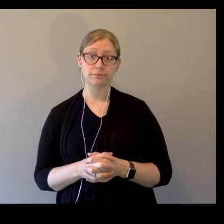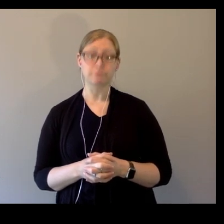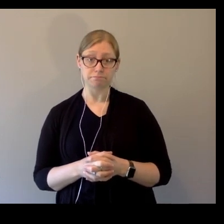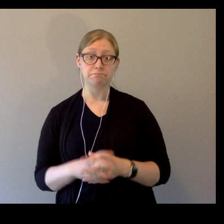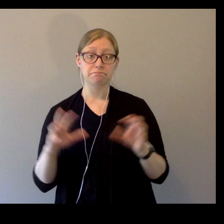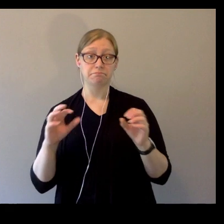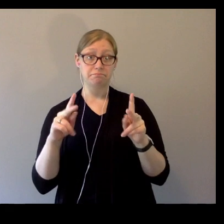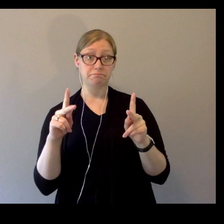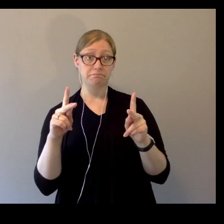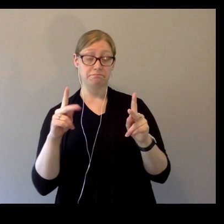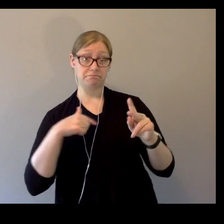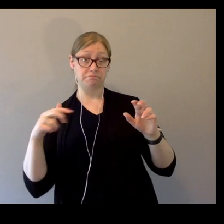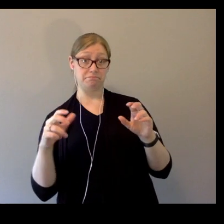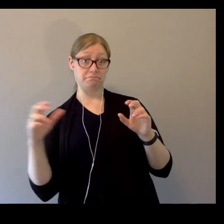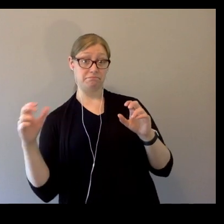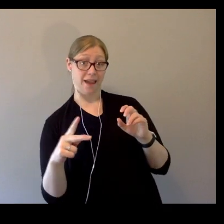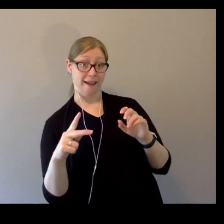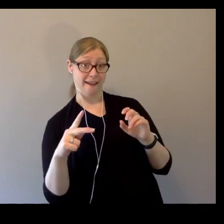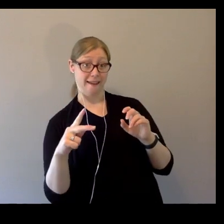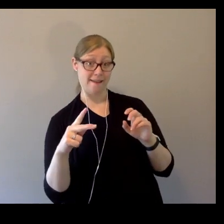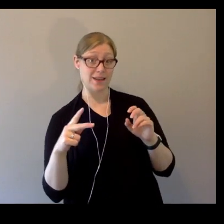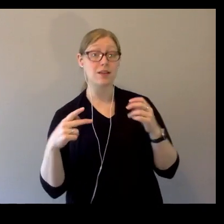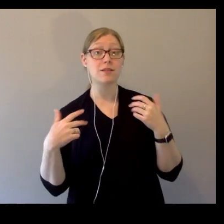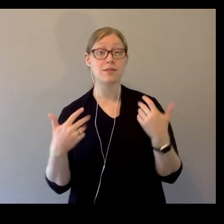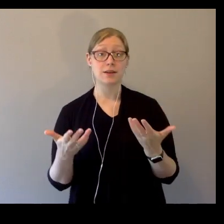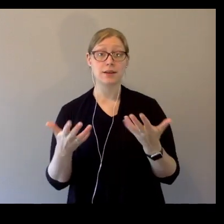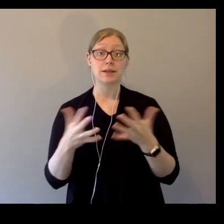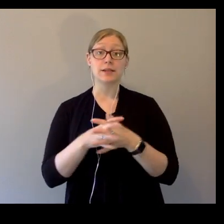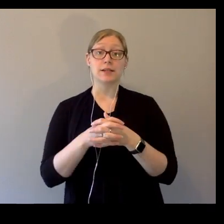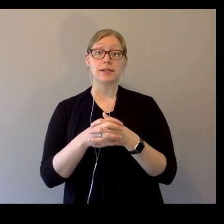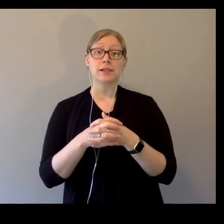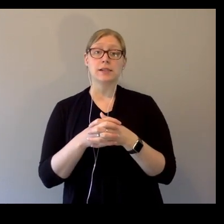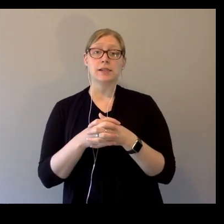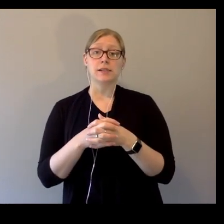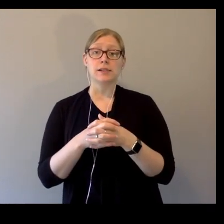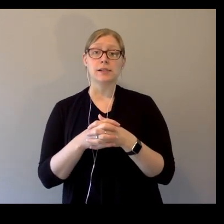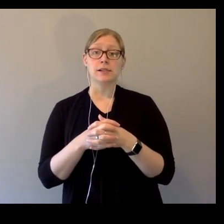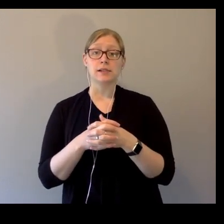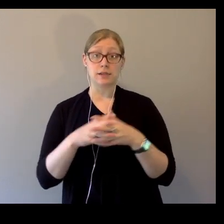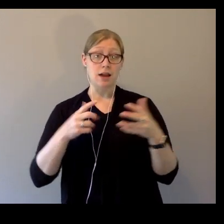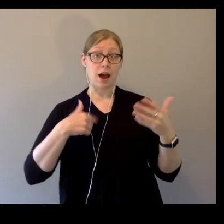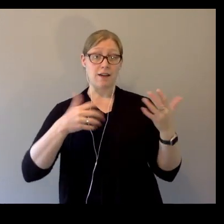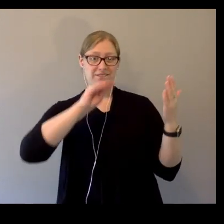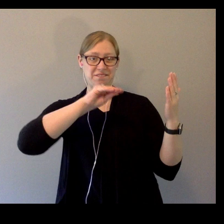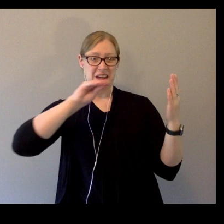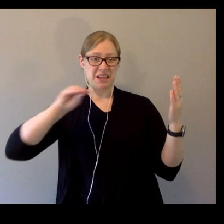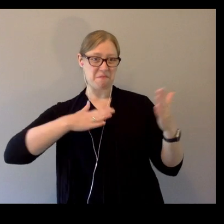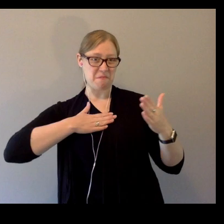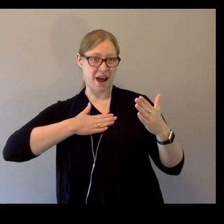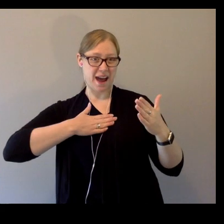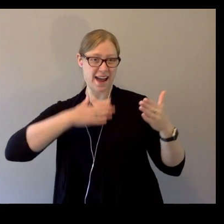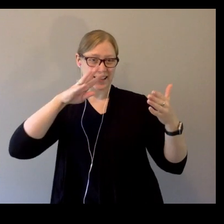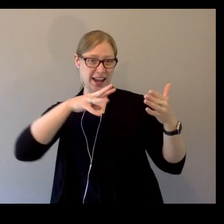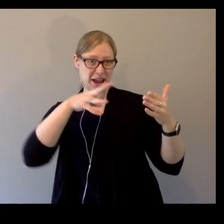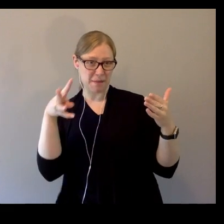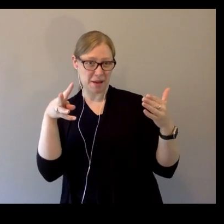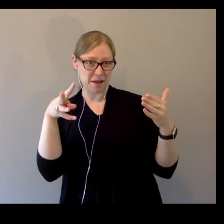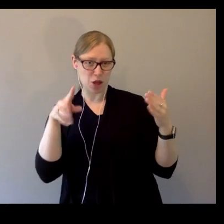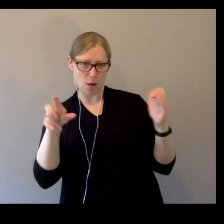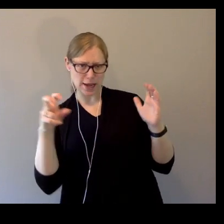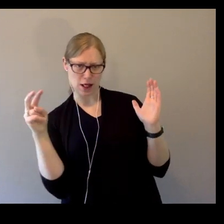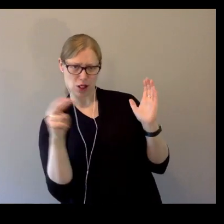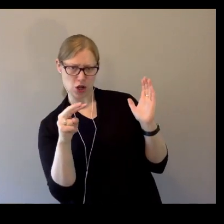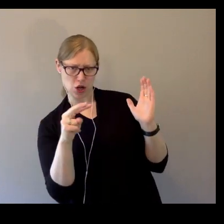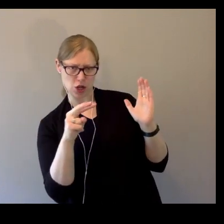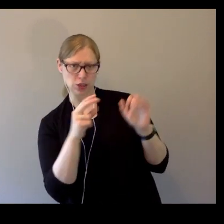All right, so I'm back and I filled in my table, so you can check your values